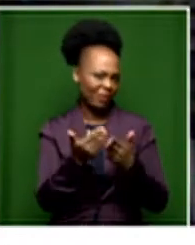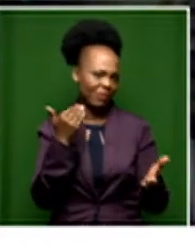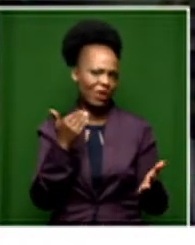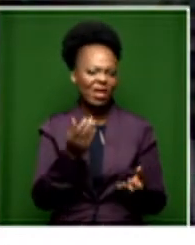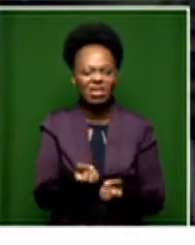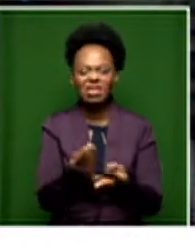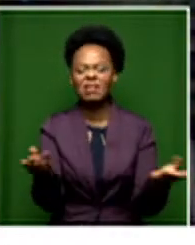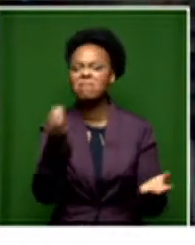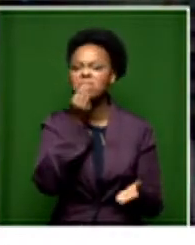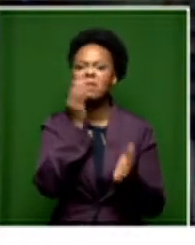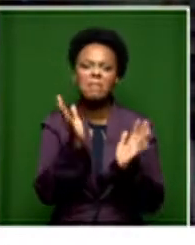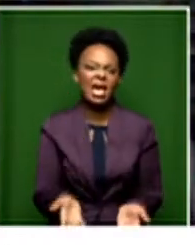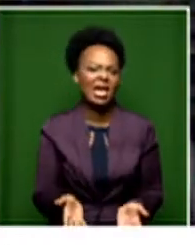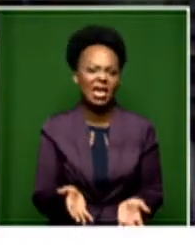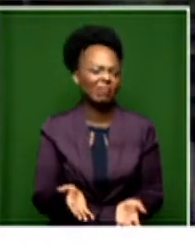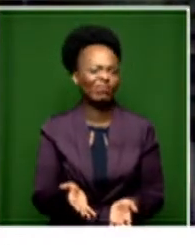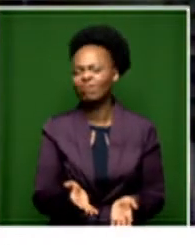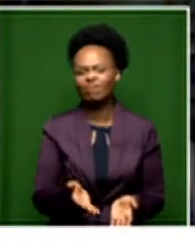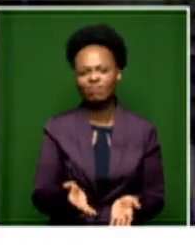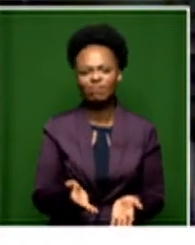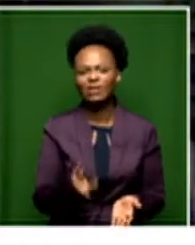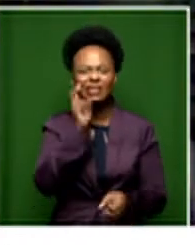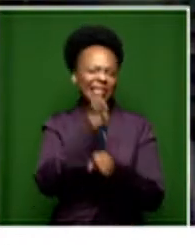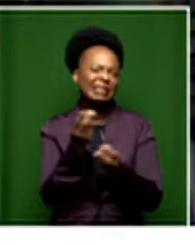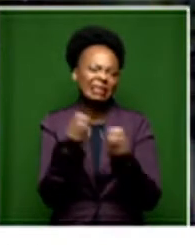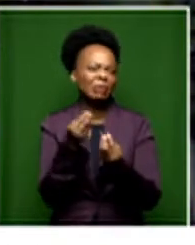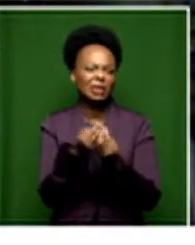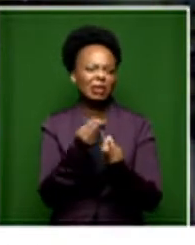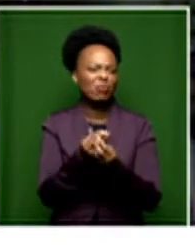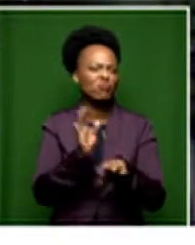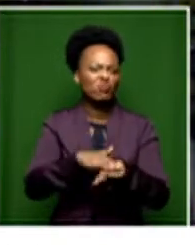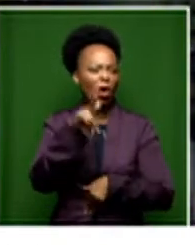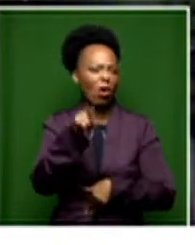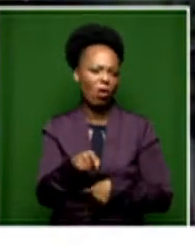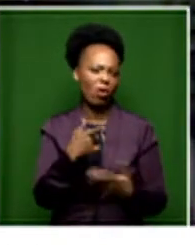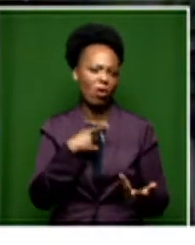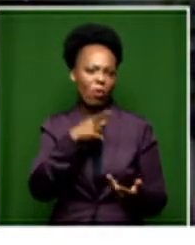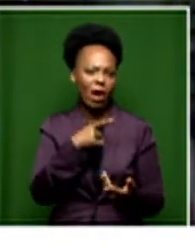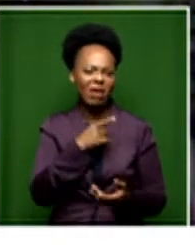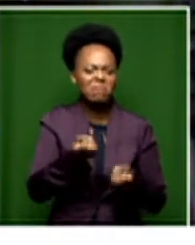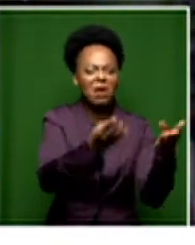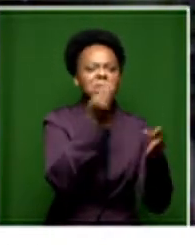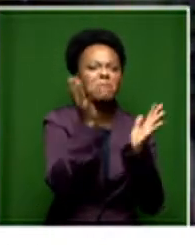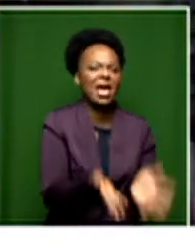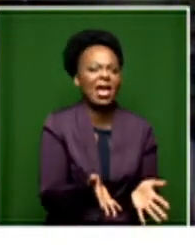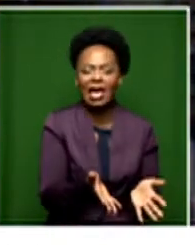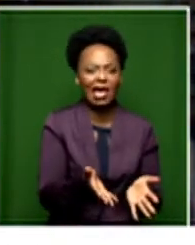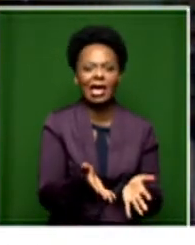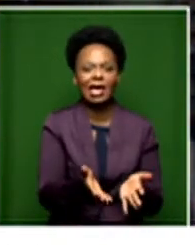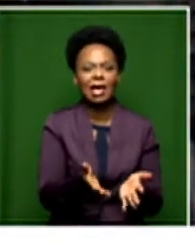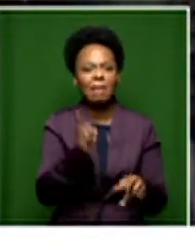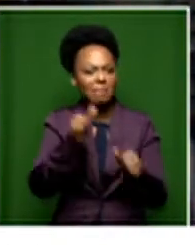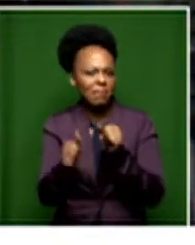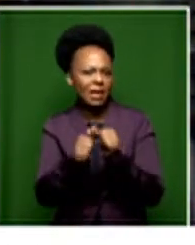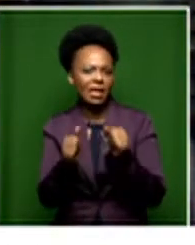to serve a plate of meal. Yes. Literally, it's going beyond the plate of food to ensure that our beneficiaries,